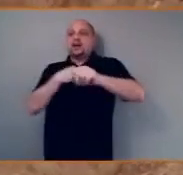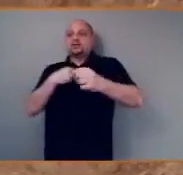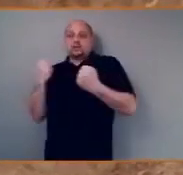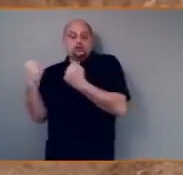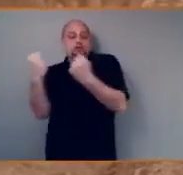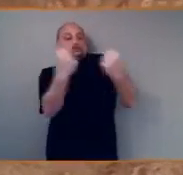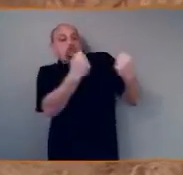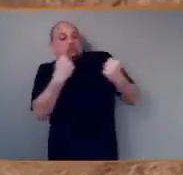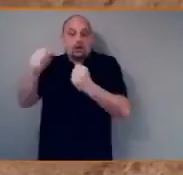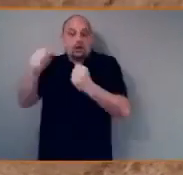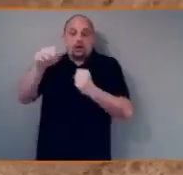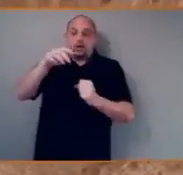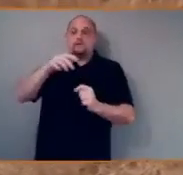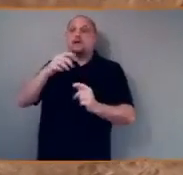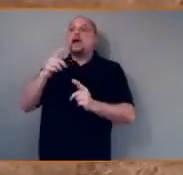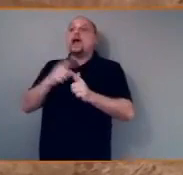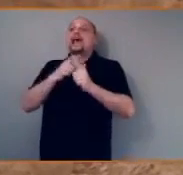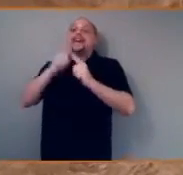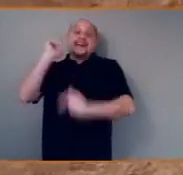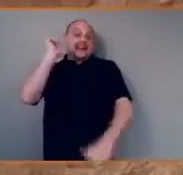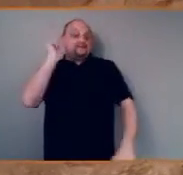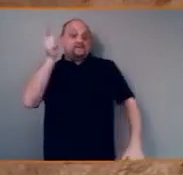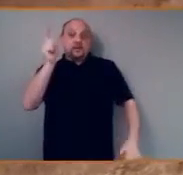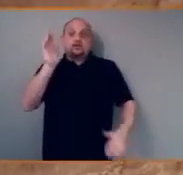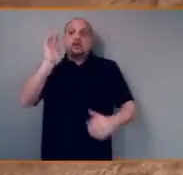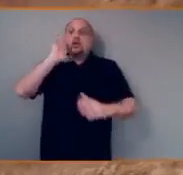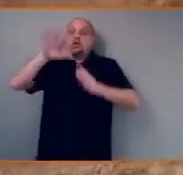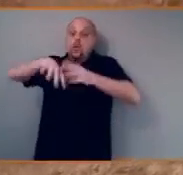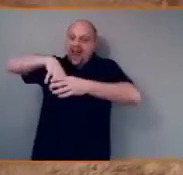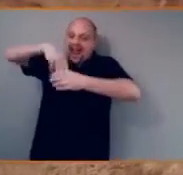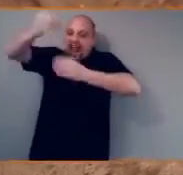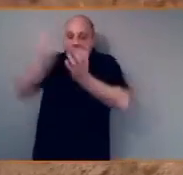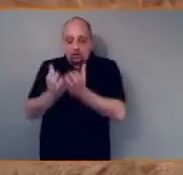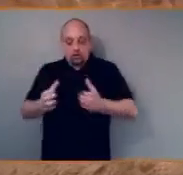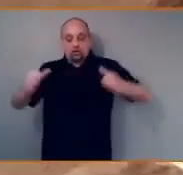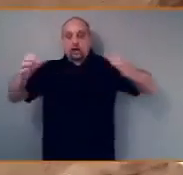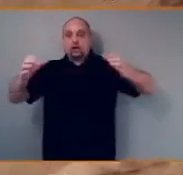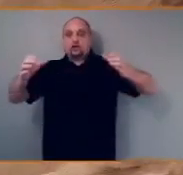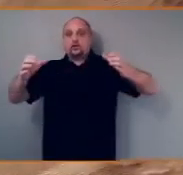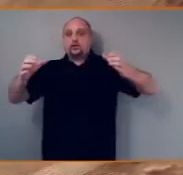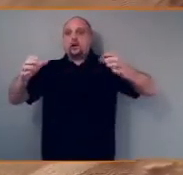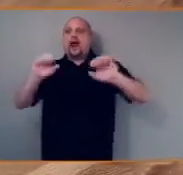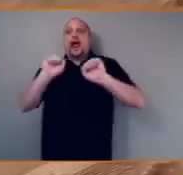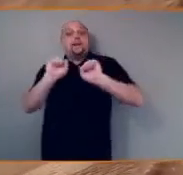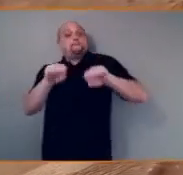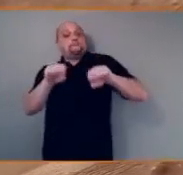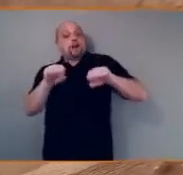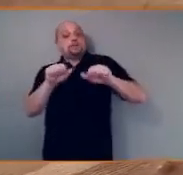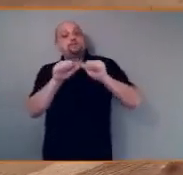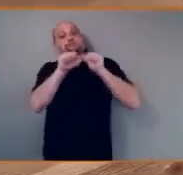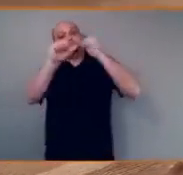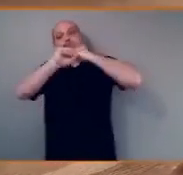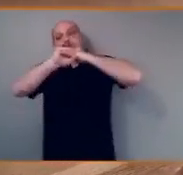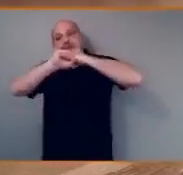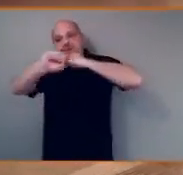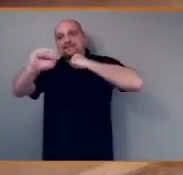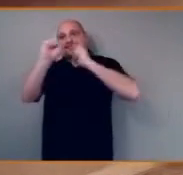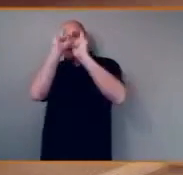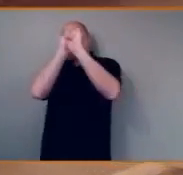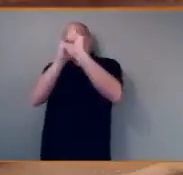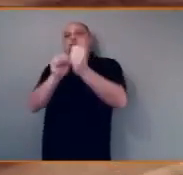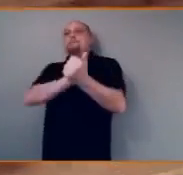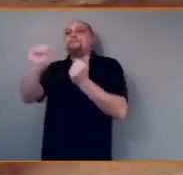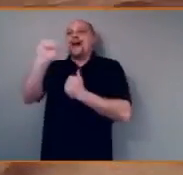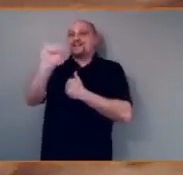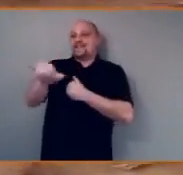the delta, and then eventually go outside of the crater and potentially extend the mission beyond that. So for